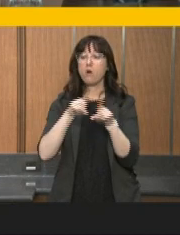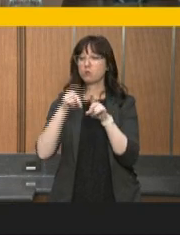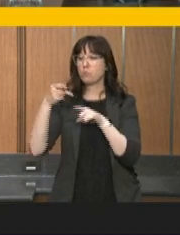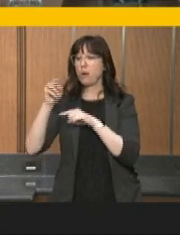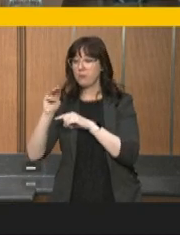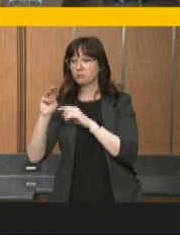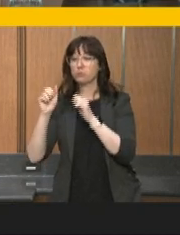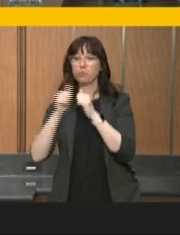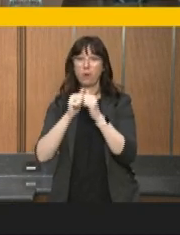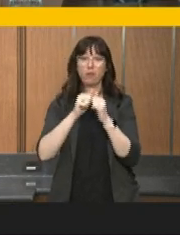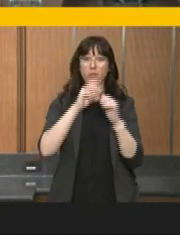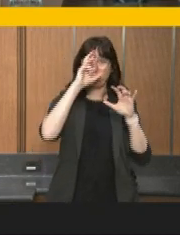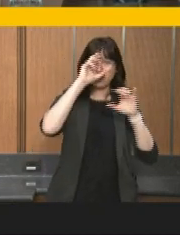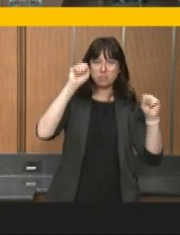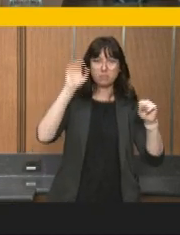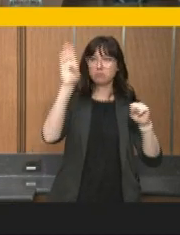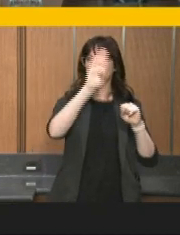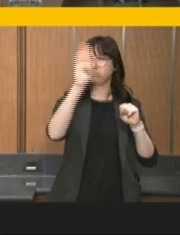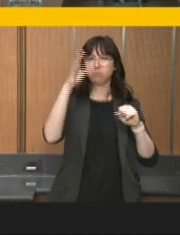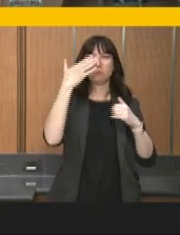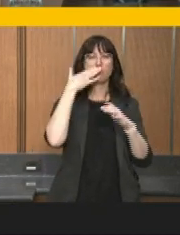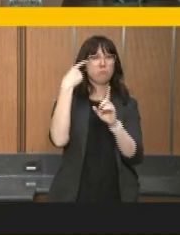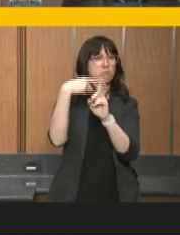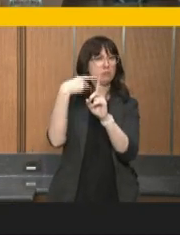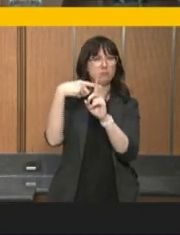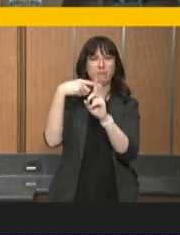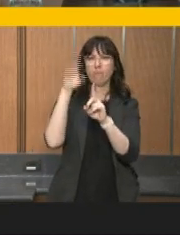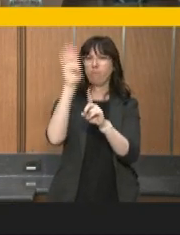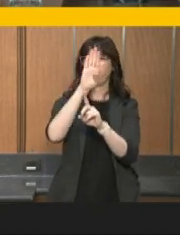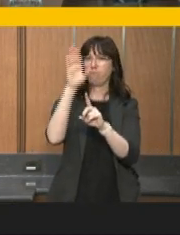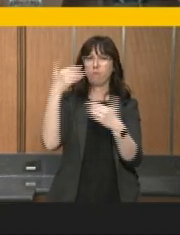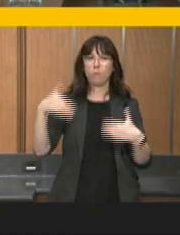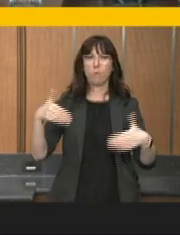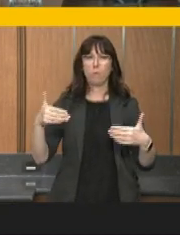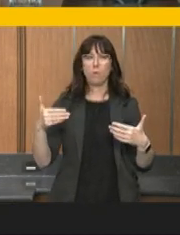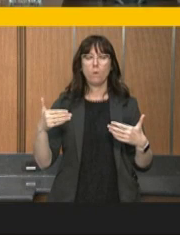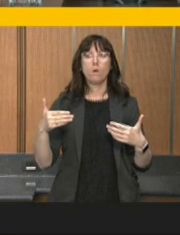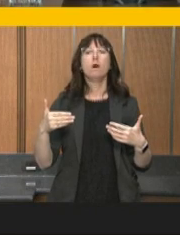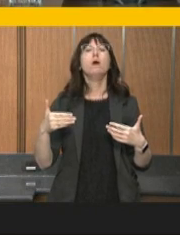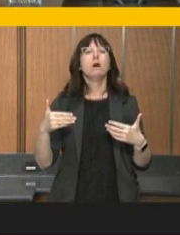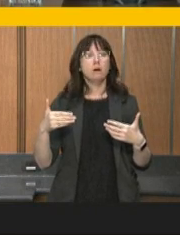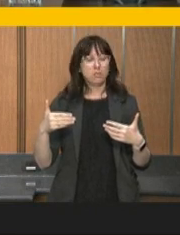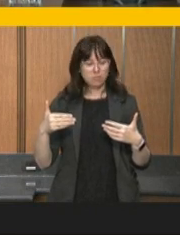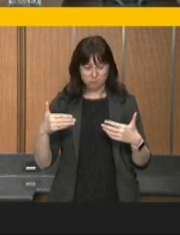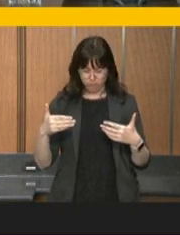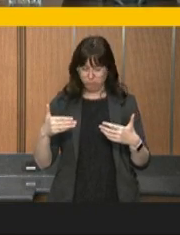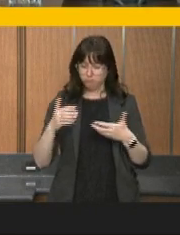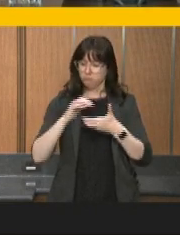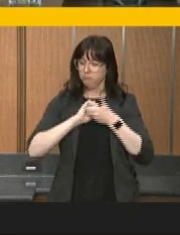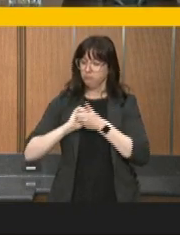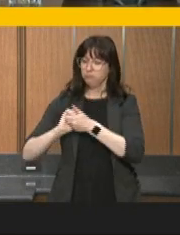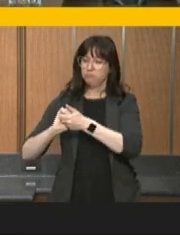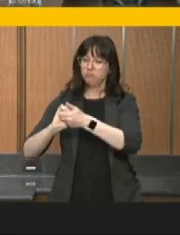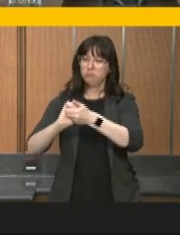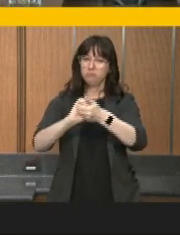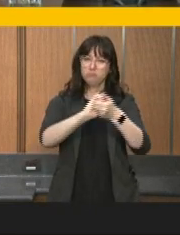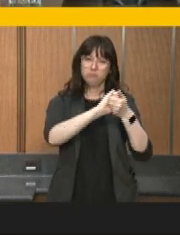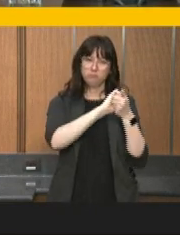Trump. We are in very close and effective collaboration with